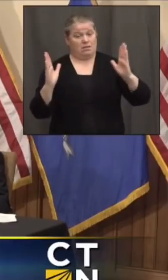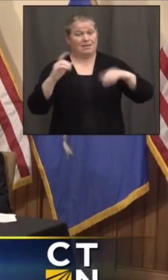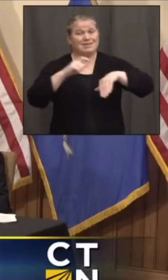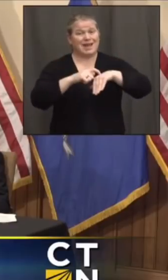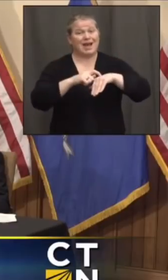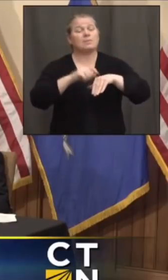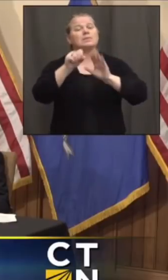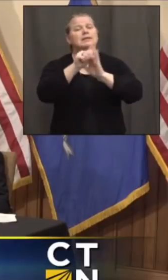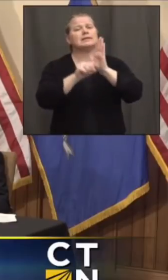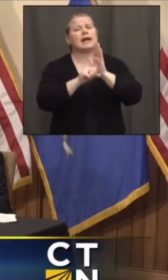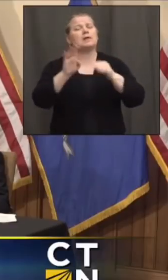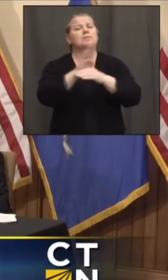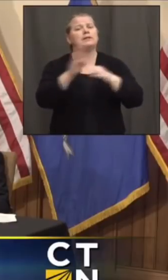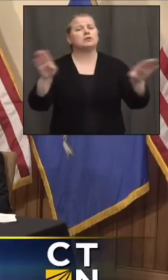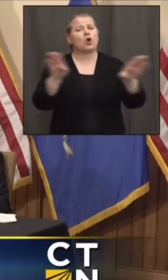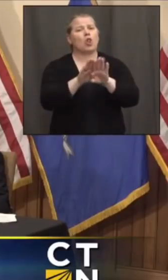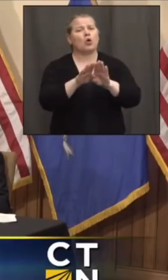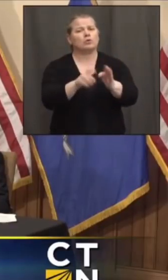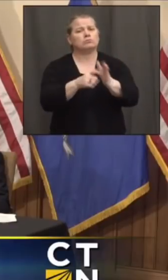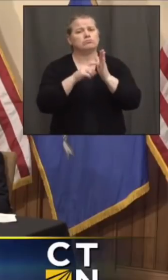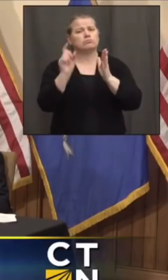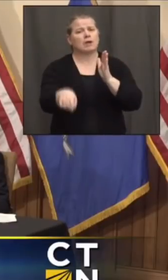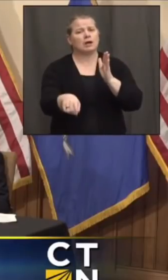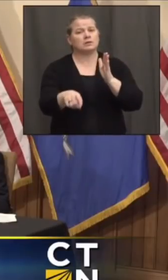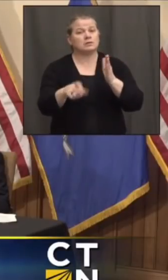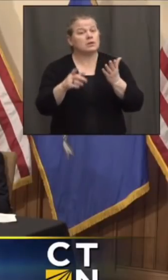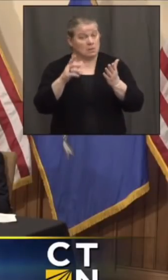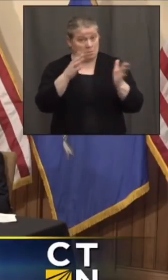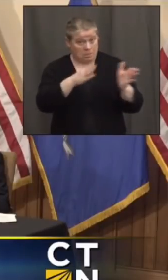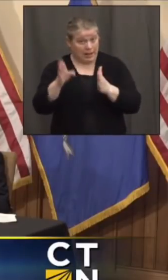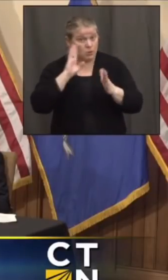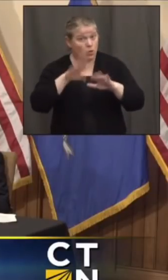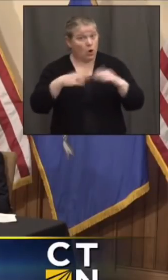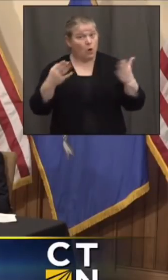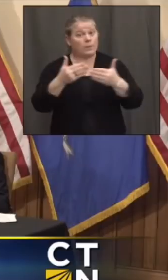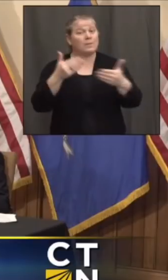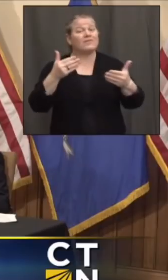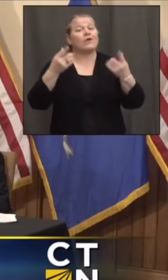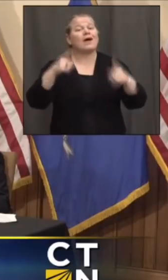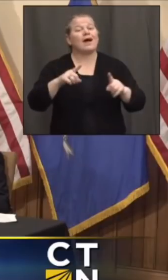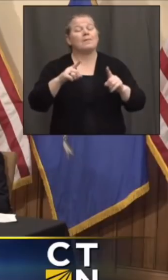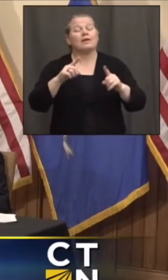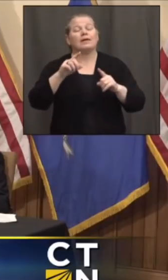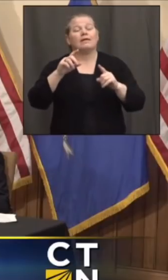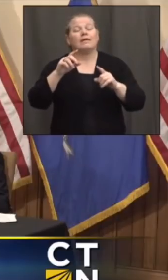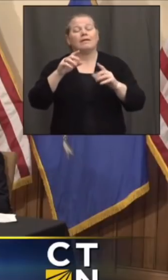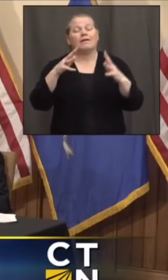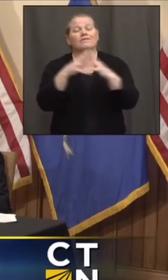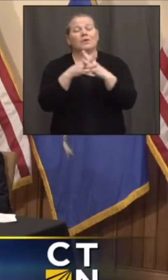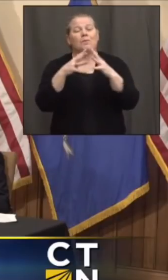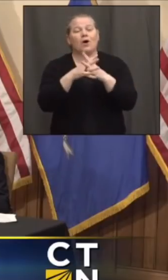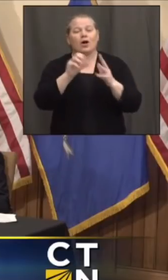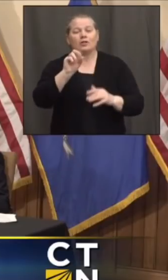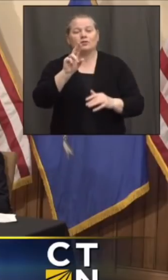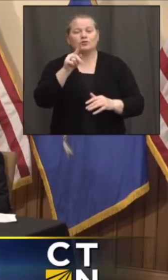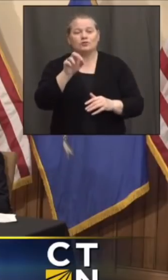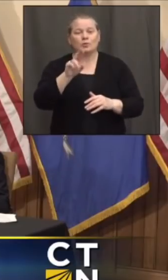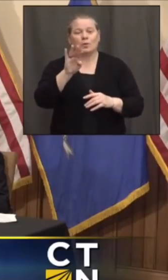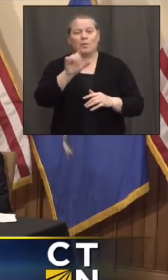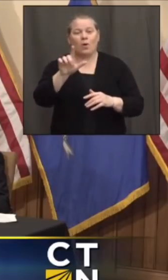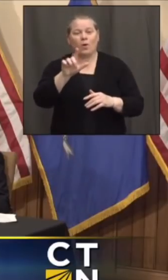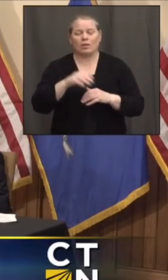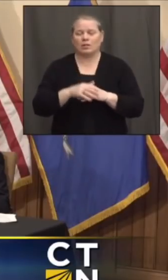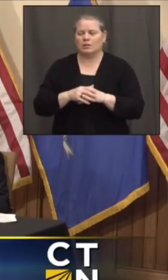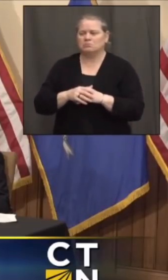Let me get back to you on that on Monday. Thank you. News 12 Connecticut. Hi,